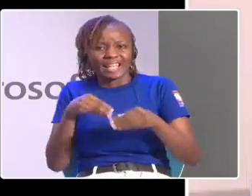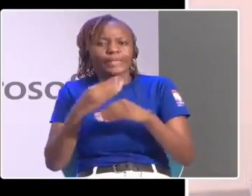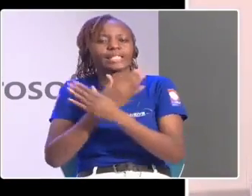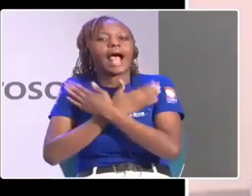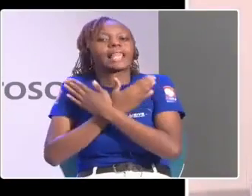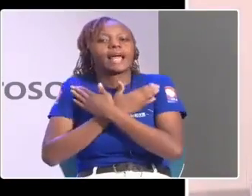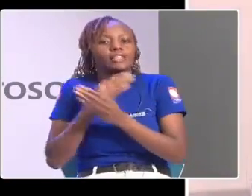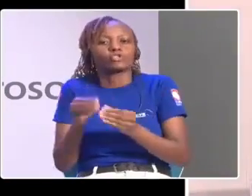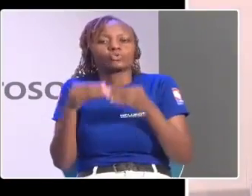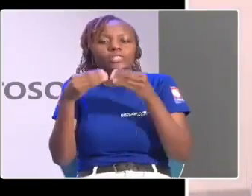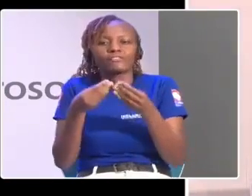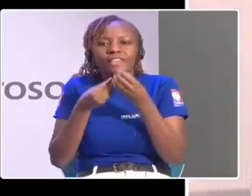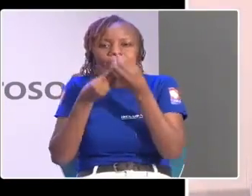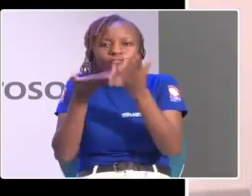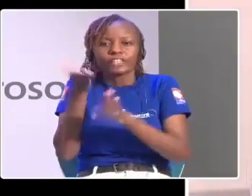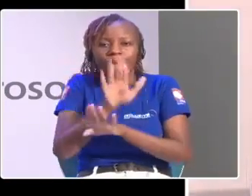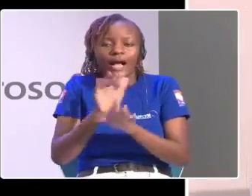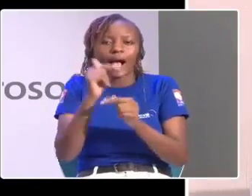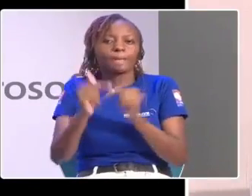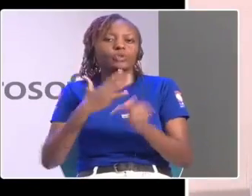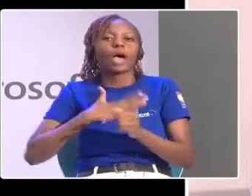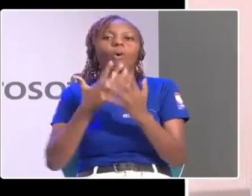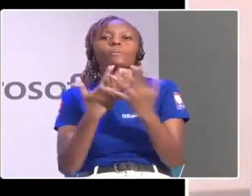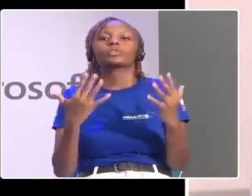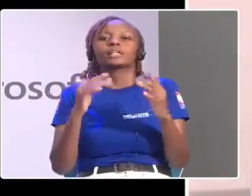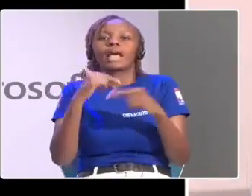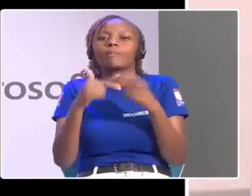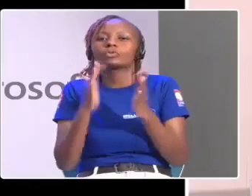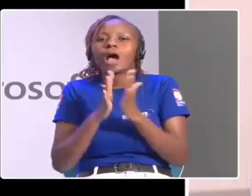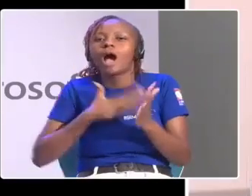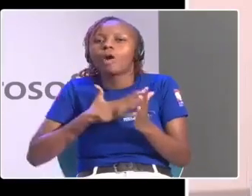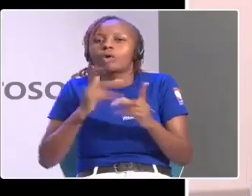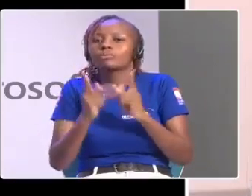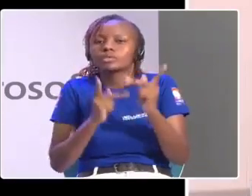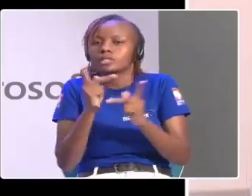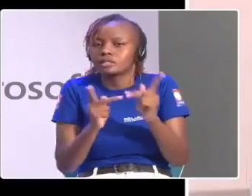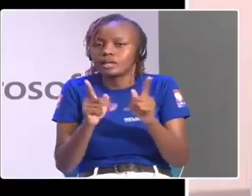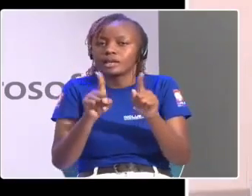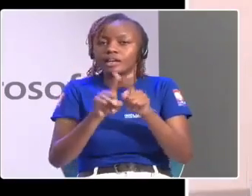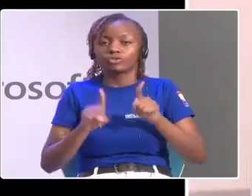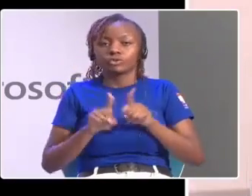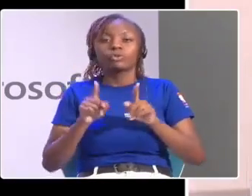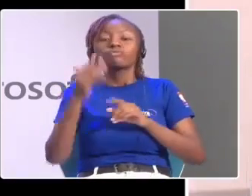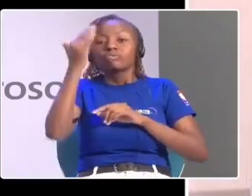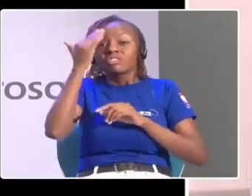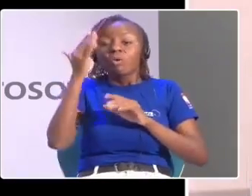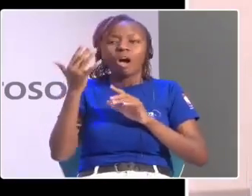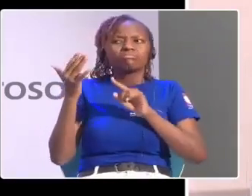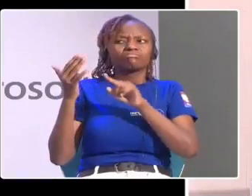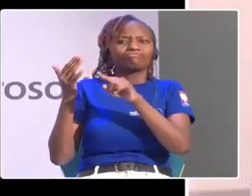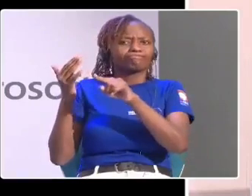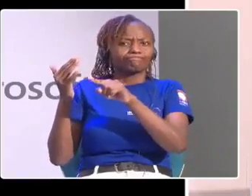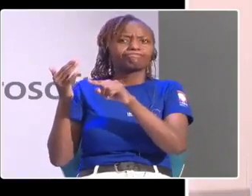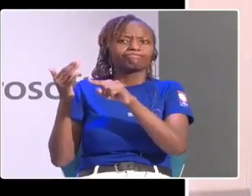the feedback internally about our products, about our processes, but also not only rely on the voice of Googlers with